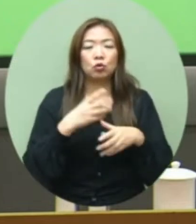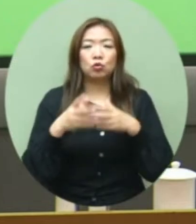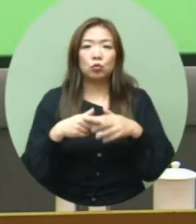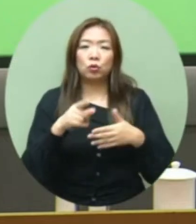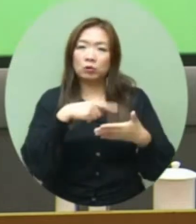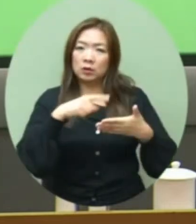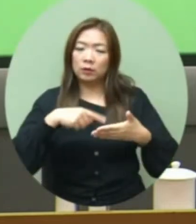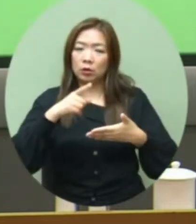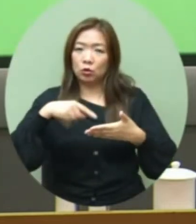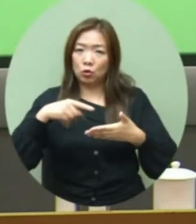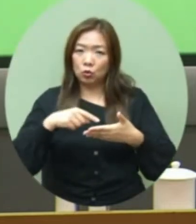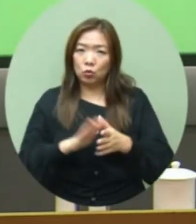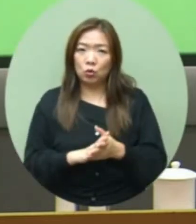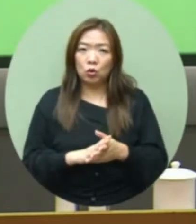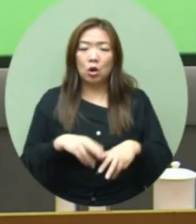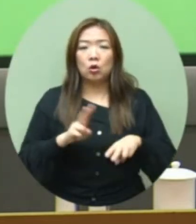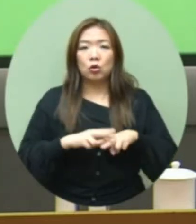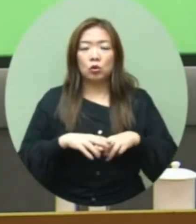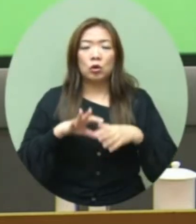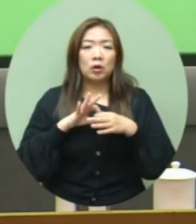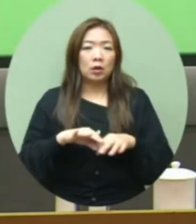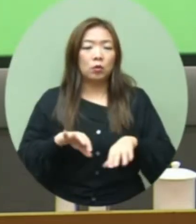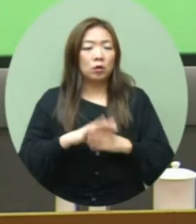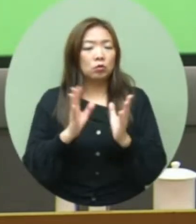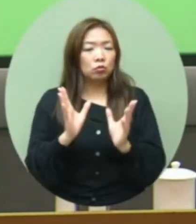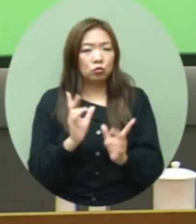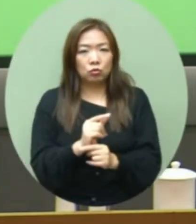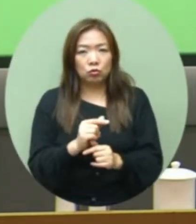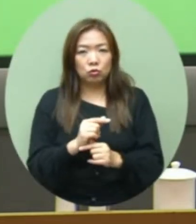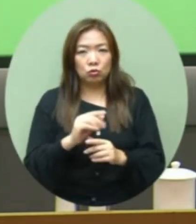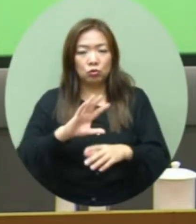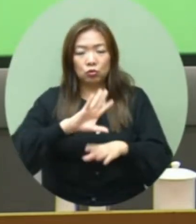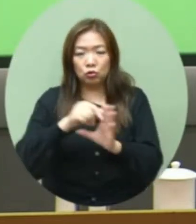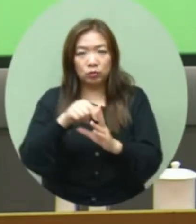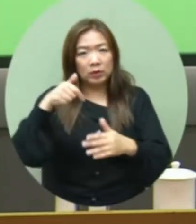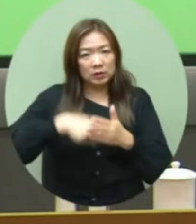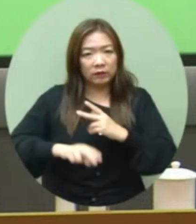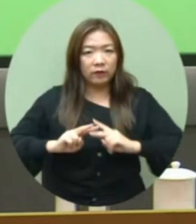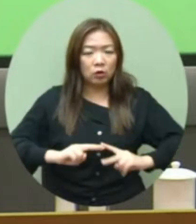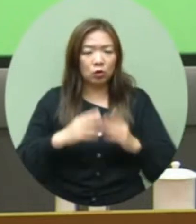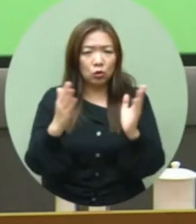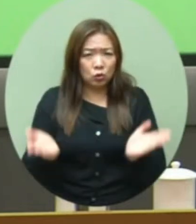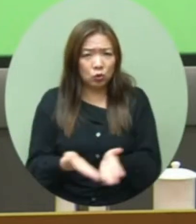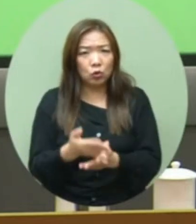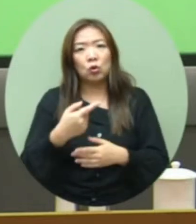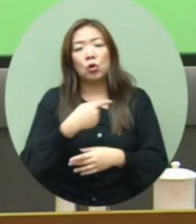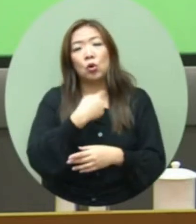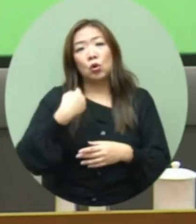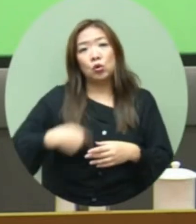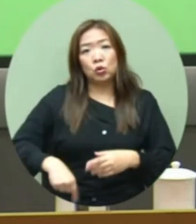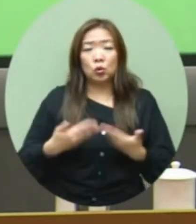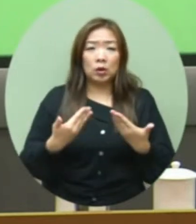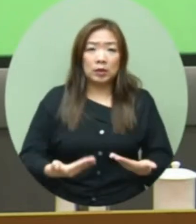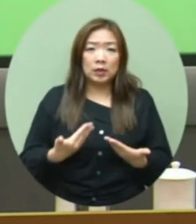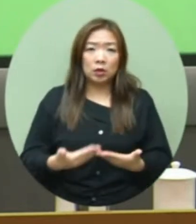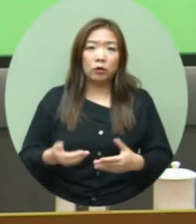the resolution of the CPC Central Committee on further deepening reform comprehensively to advance Chinese modernization.